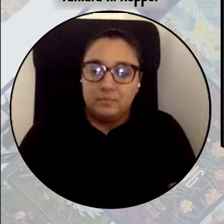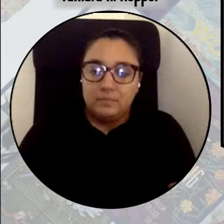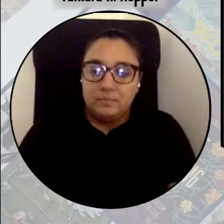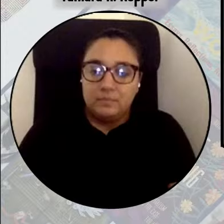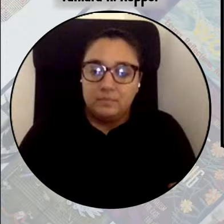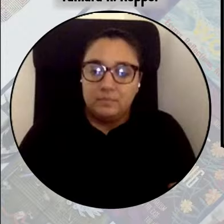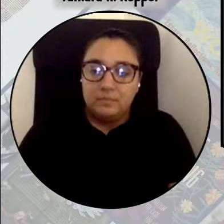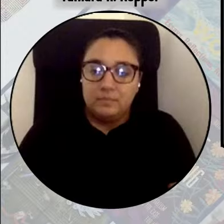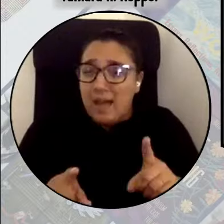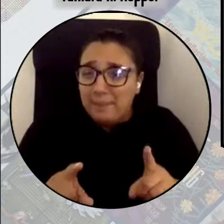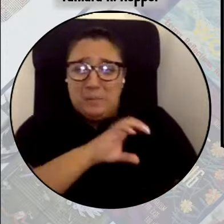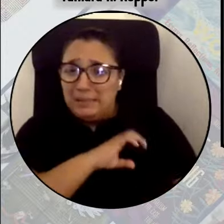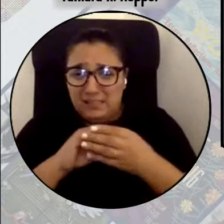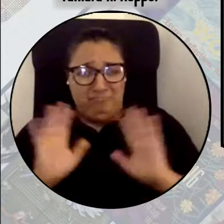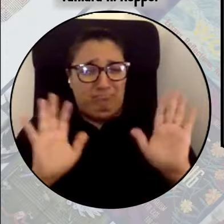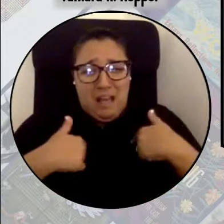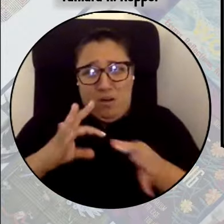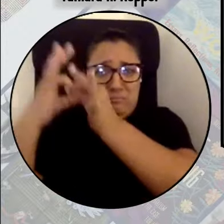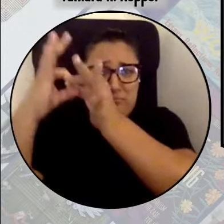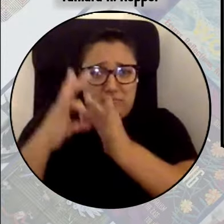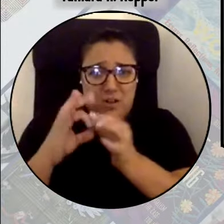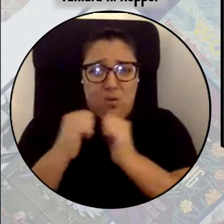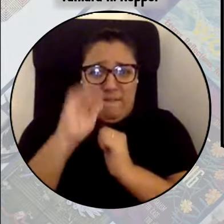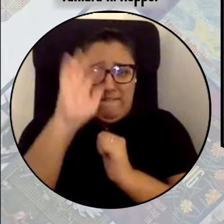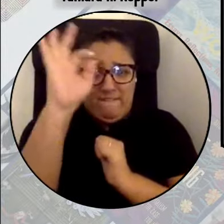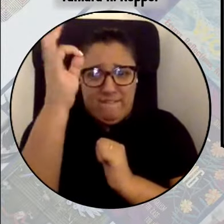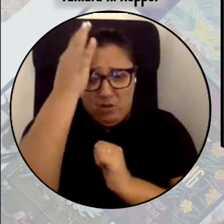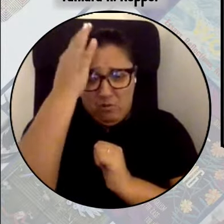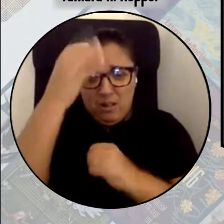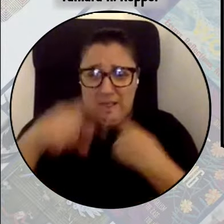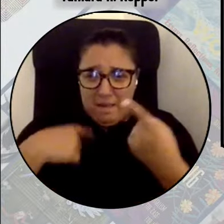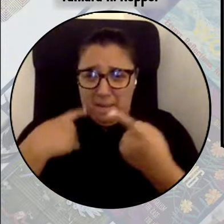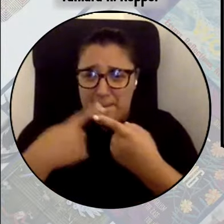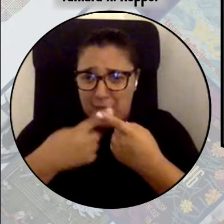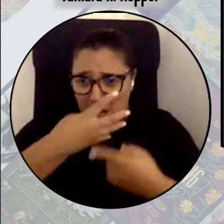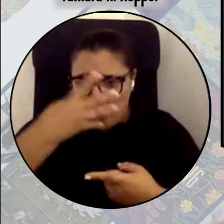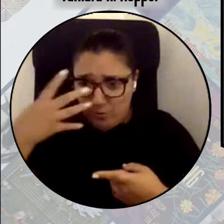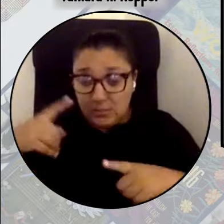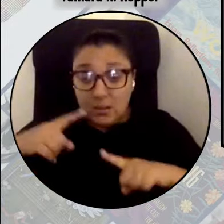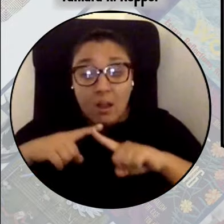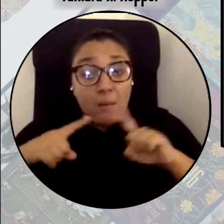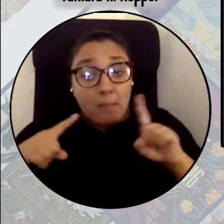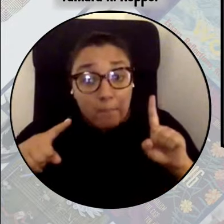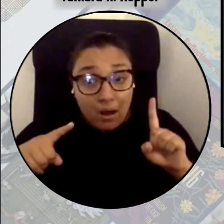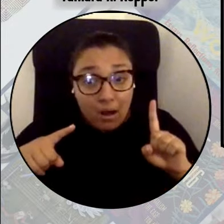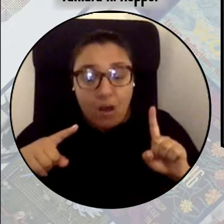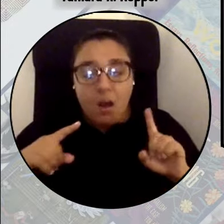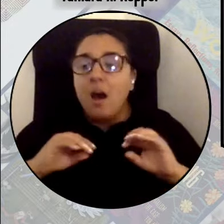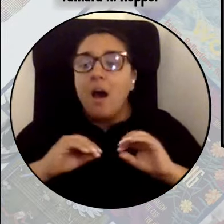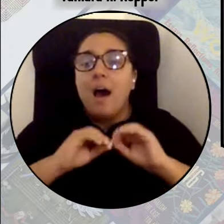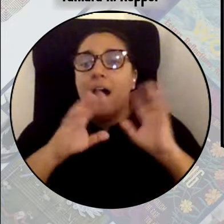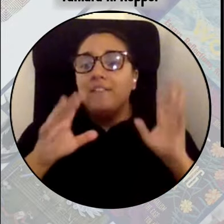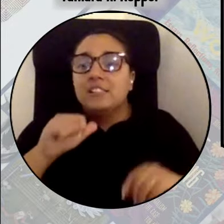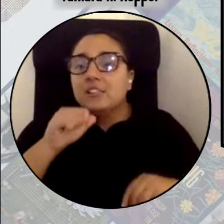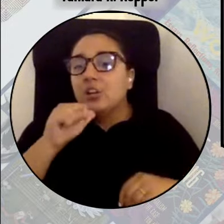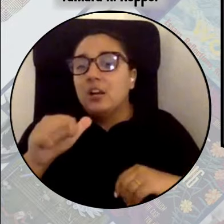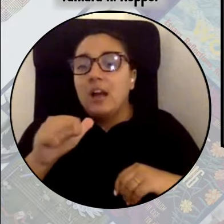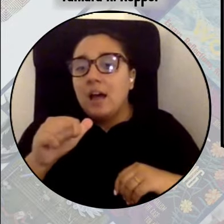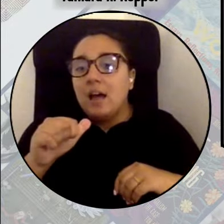government in certain ways around immigration, but they're obviously not anti-police, right, or anti-policing